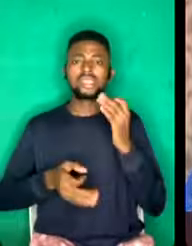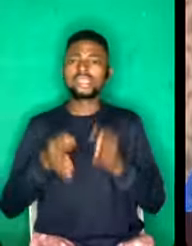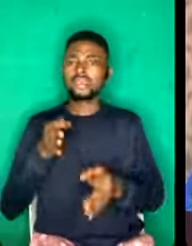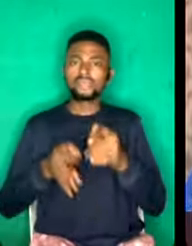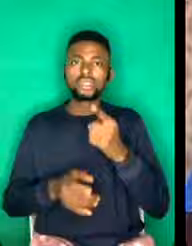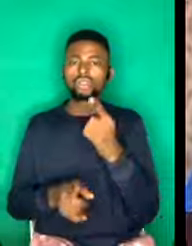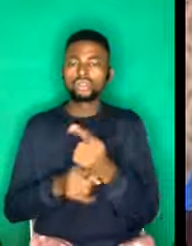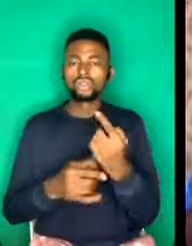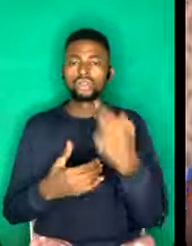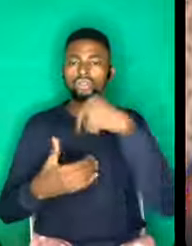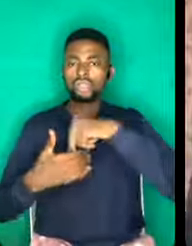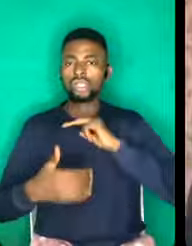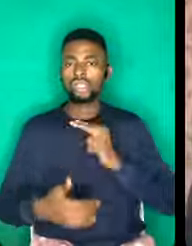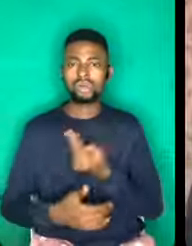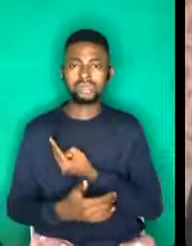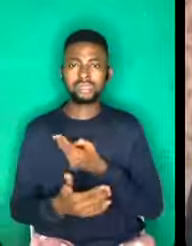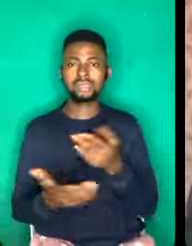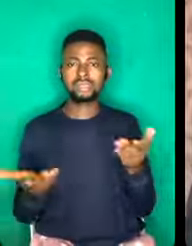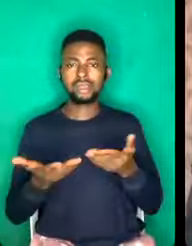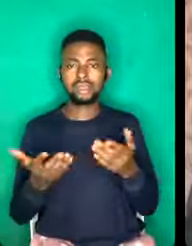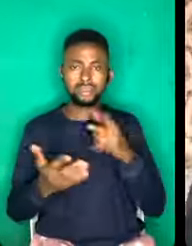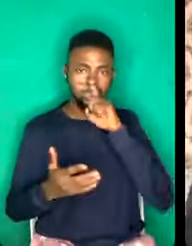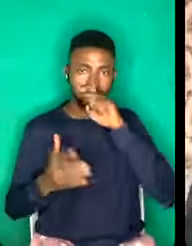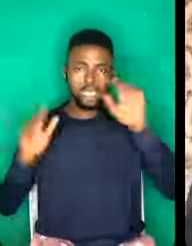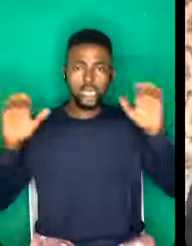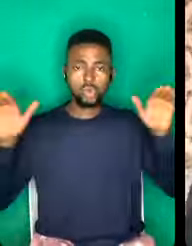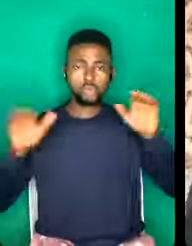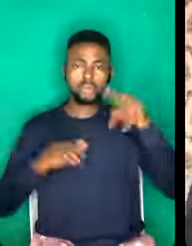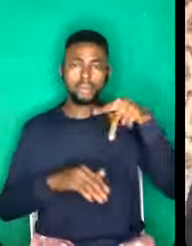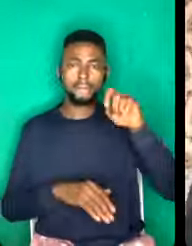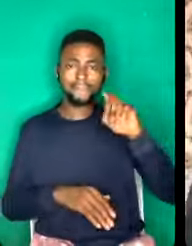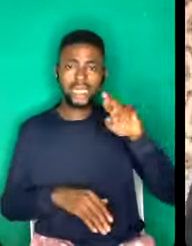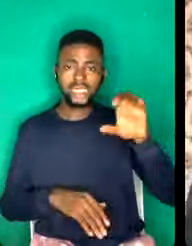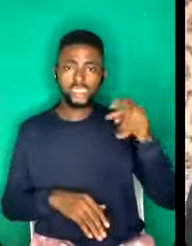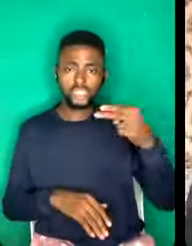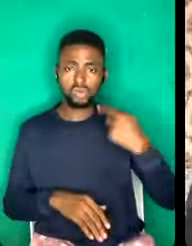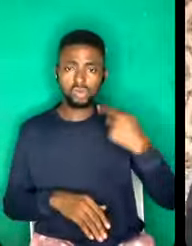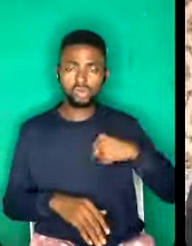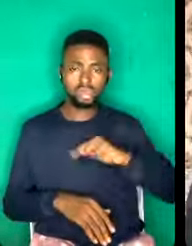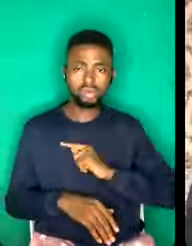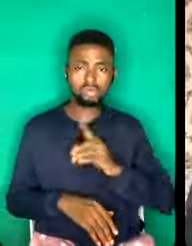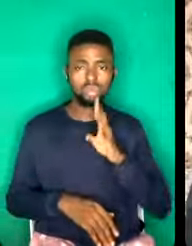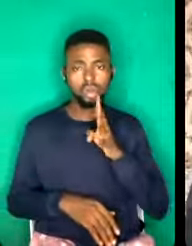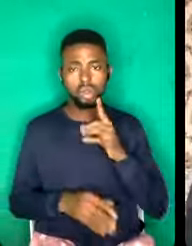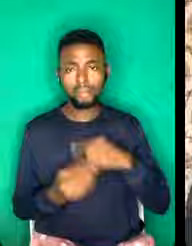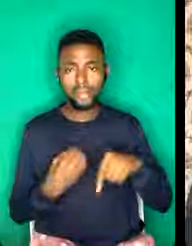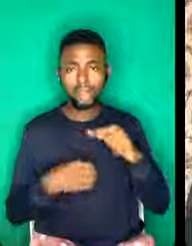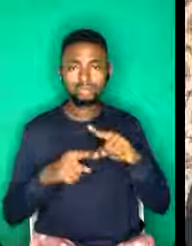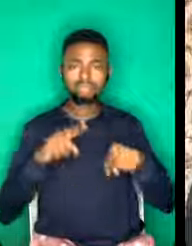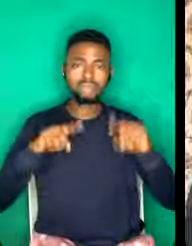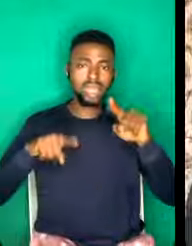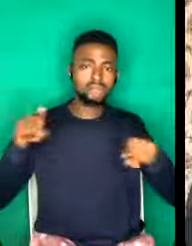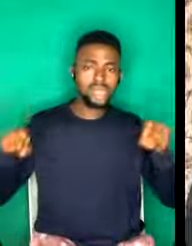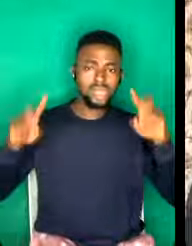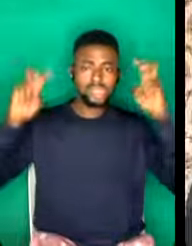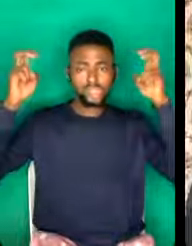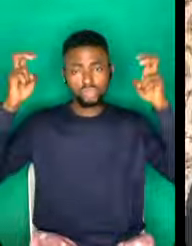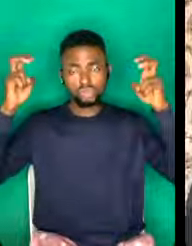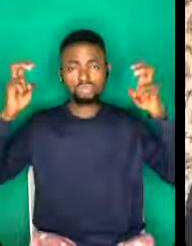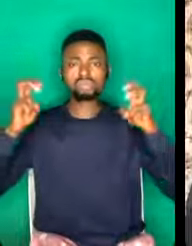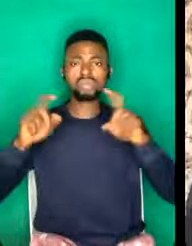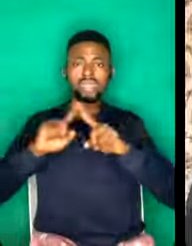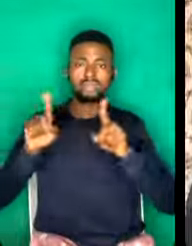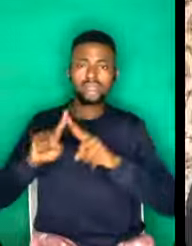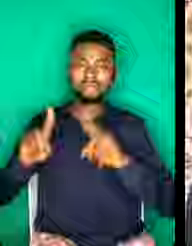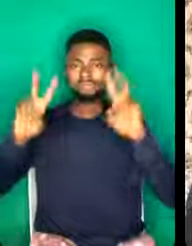Eagle's Perch, where we get to invite experts. We get to talk about diverse issues from the stage of